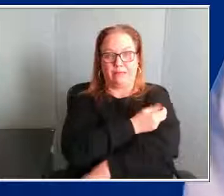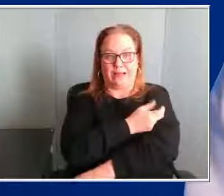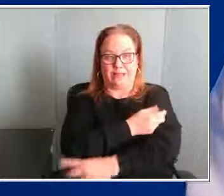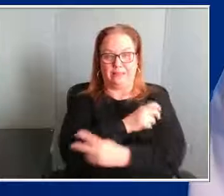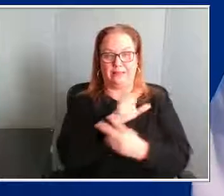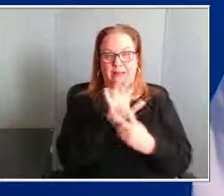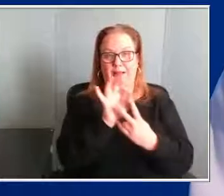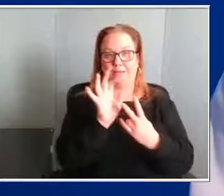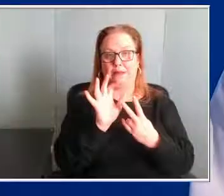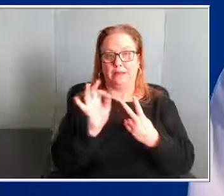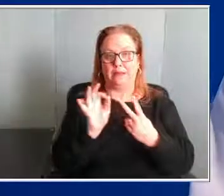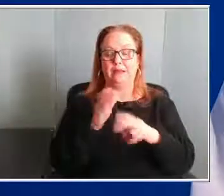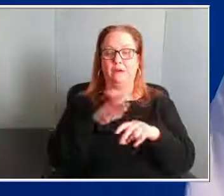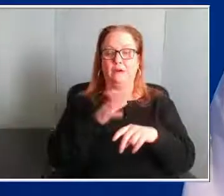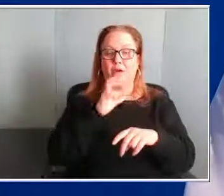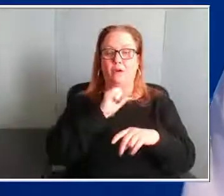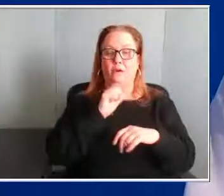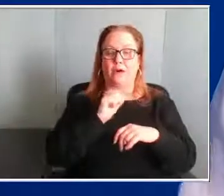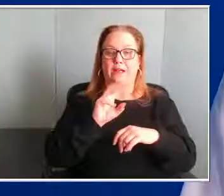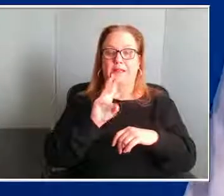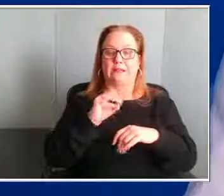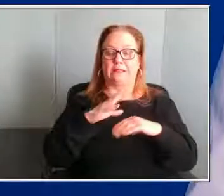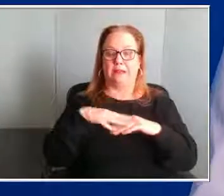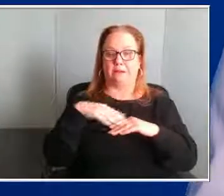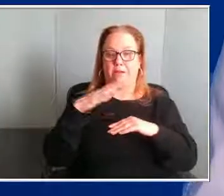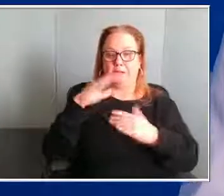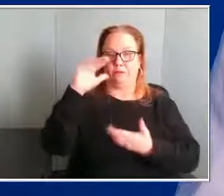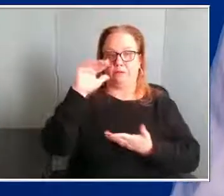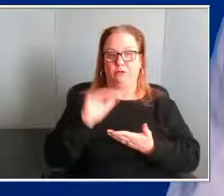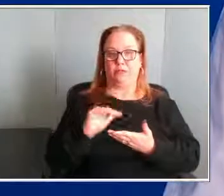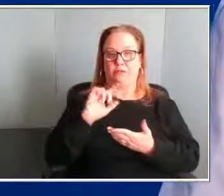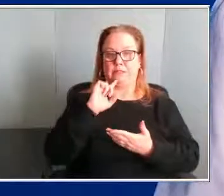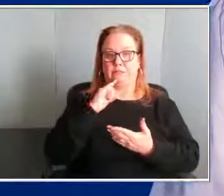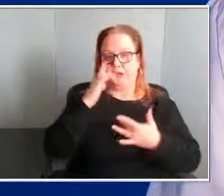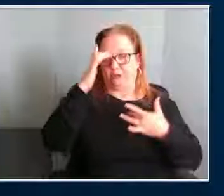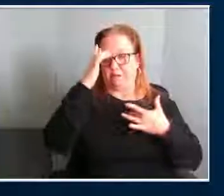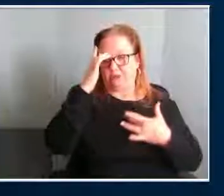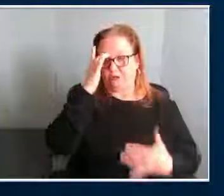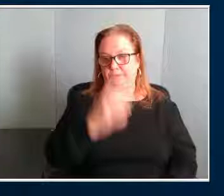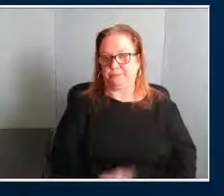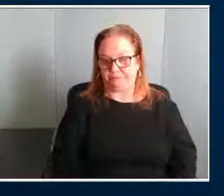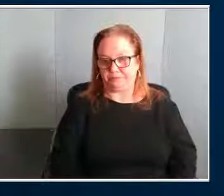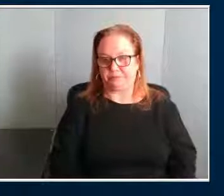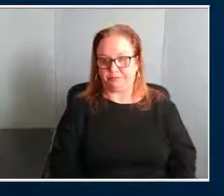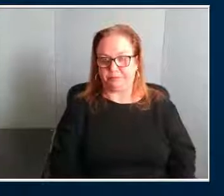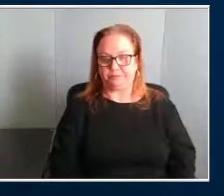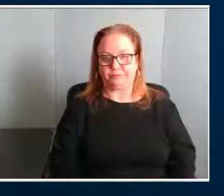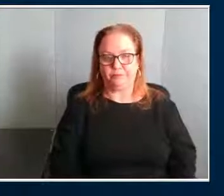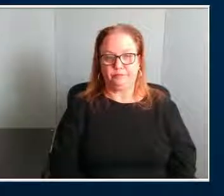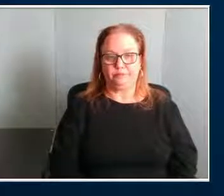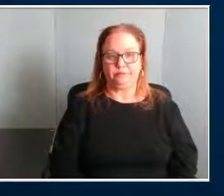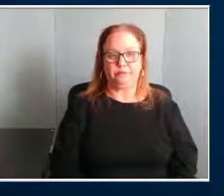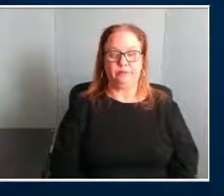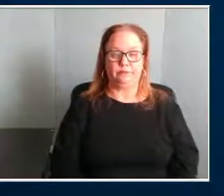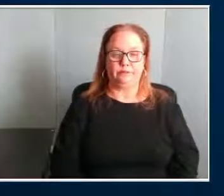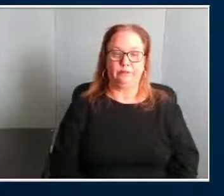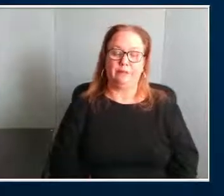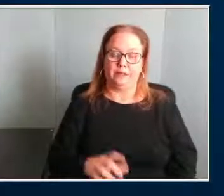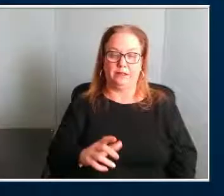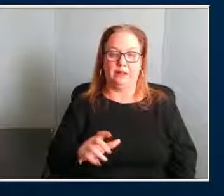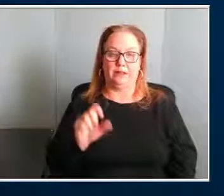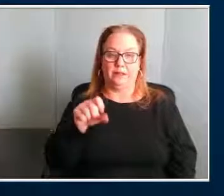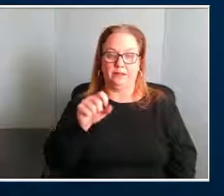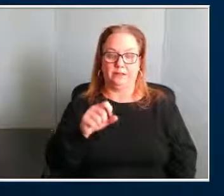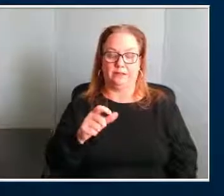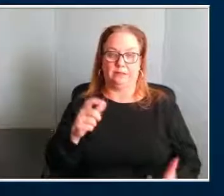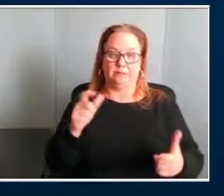Especially if you're over 60, to help reduce that chance of severe infection. I think this is approximately a very big deal, Hawk, because